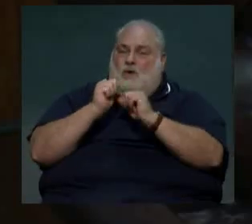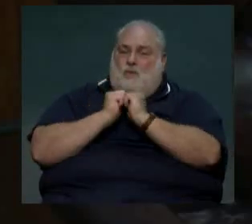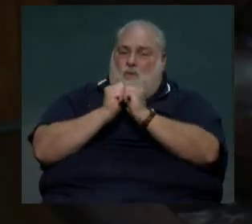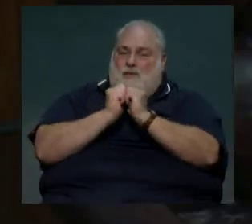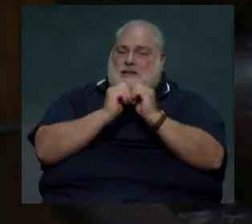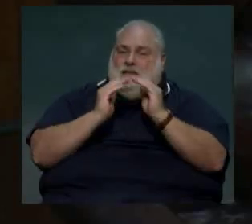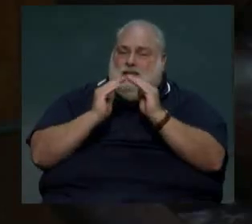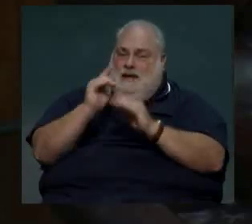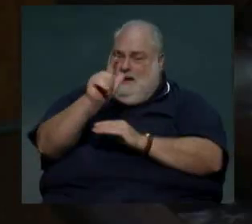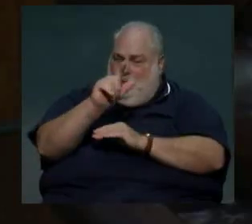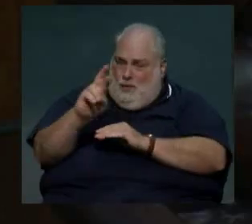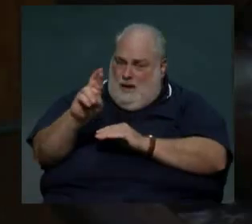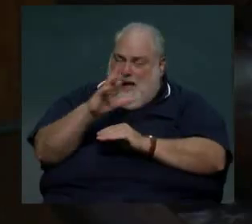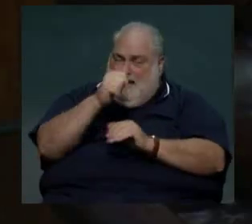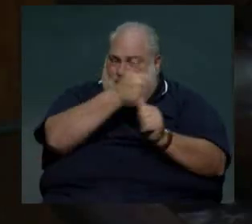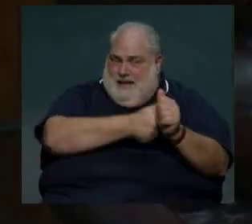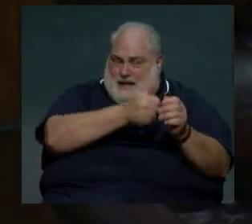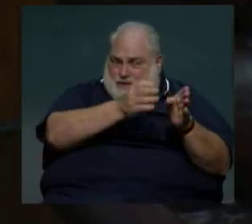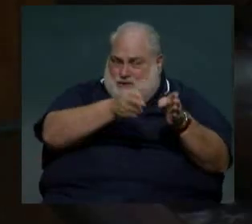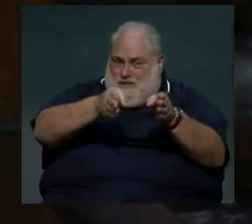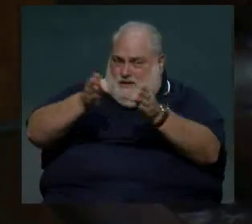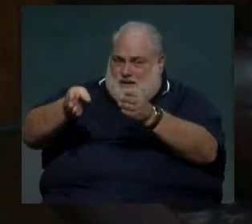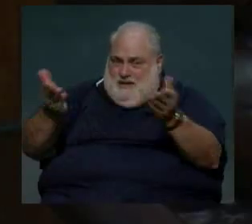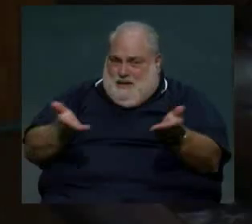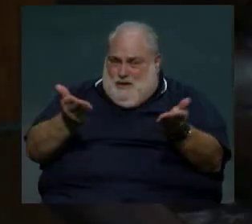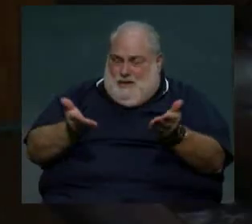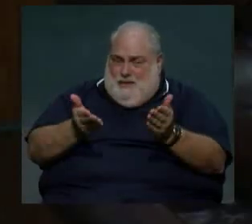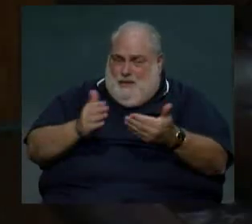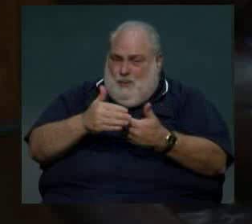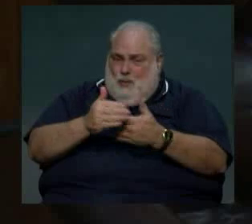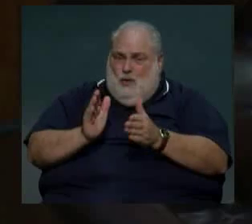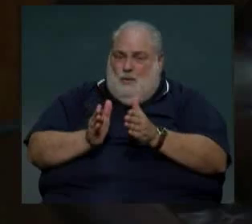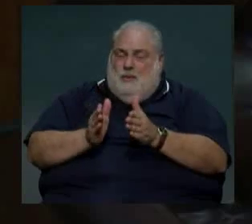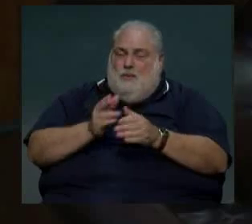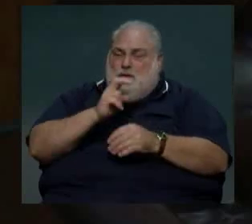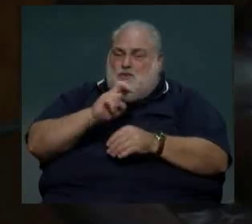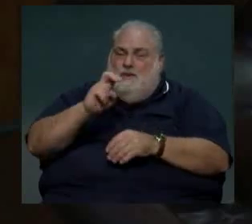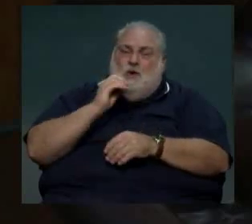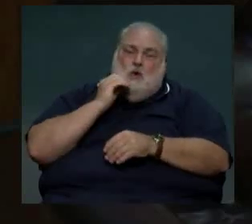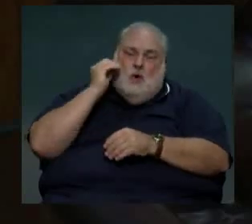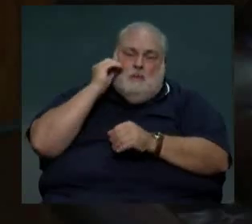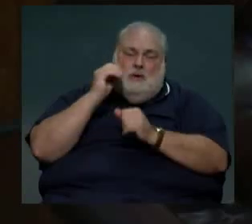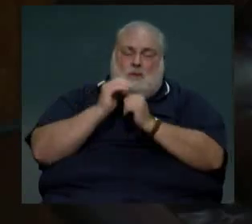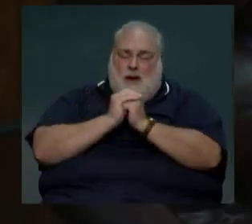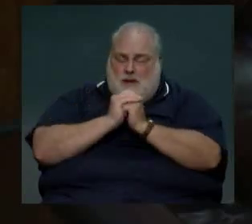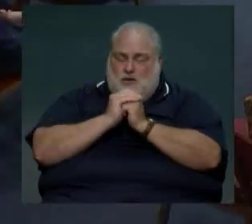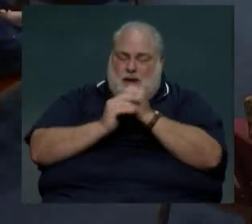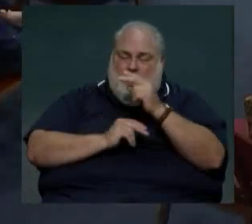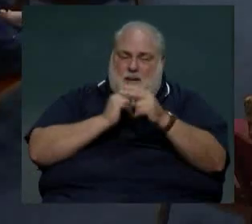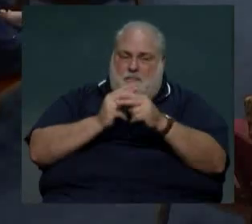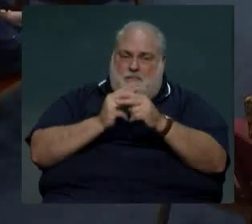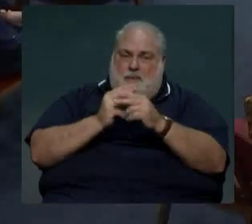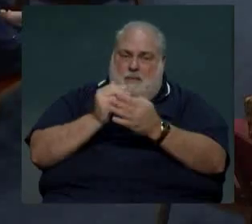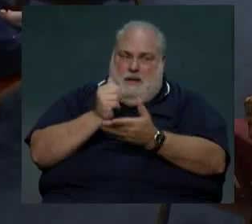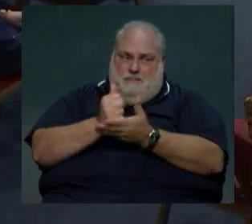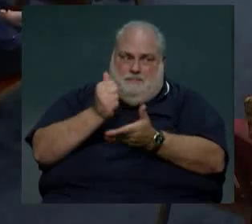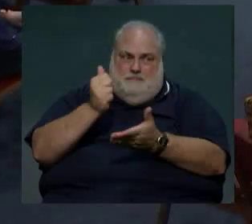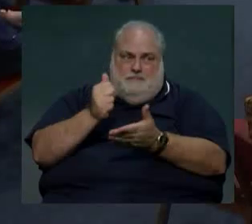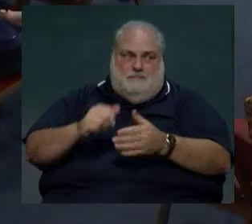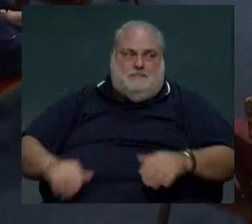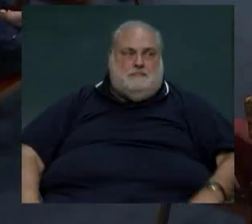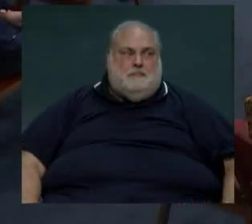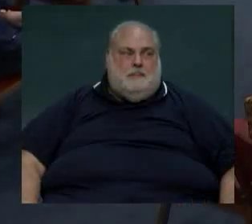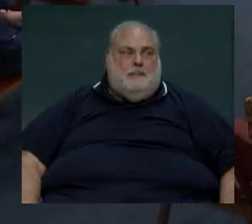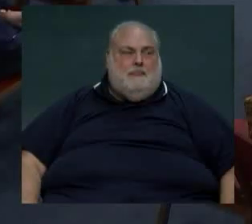city. And I pray for each of us here in this room that we have safe travels home. These things I ask in your name. Amen. Amen. Amen. Amen. Please stand